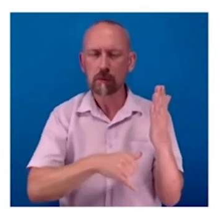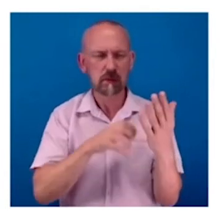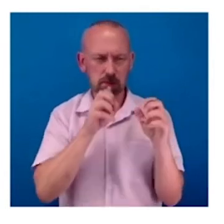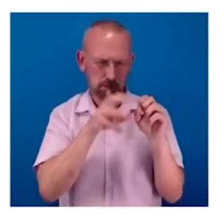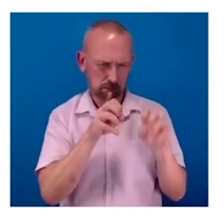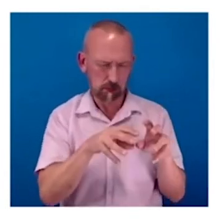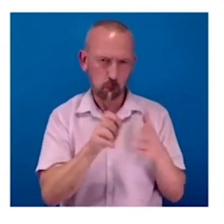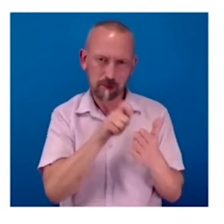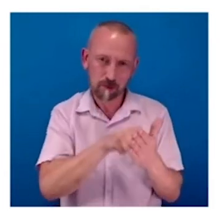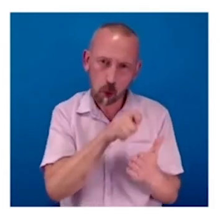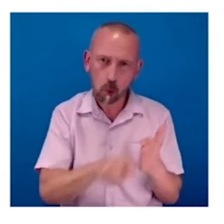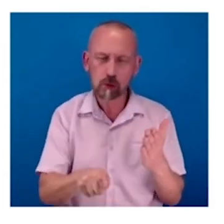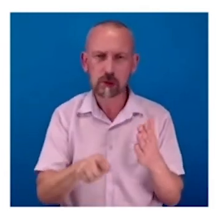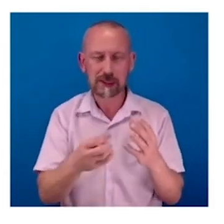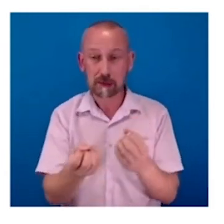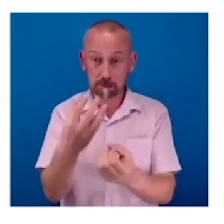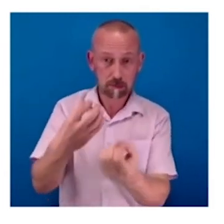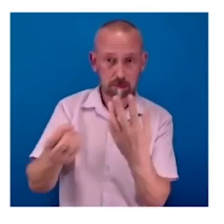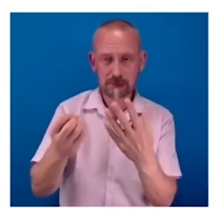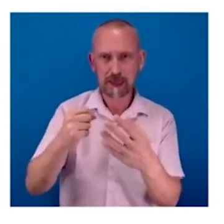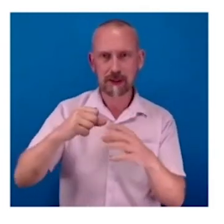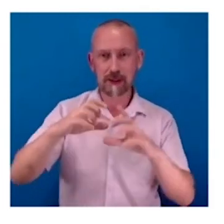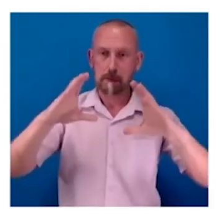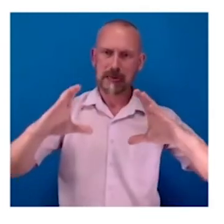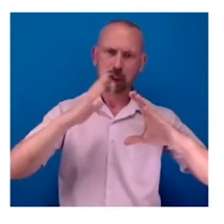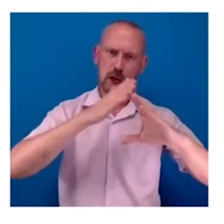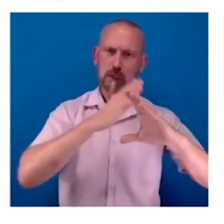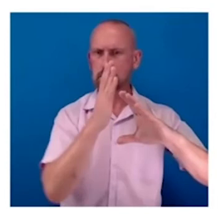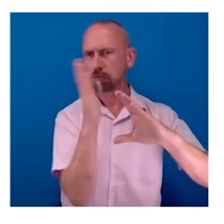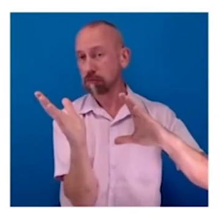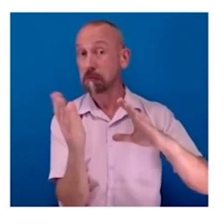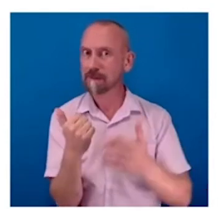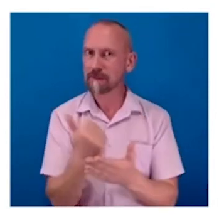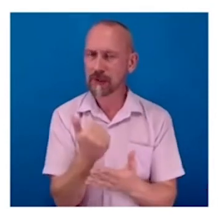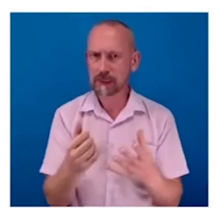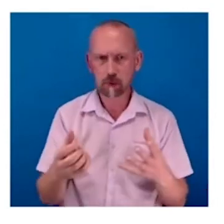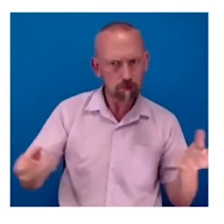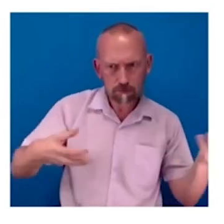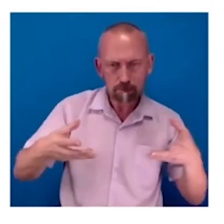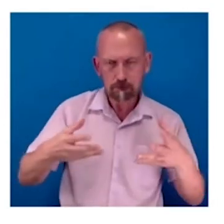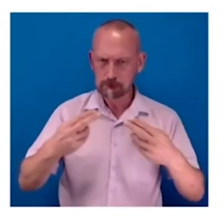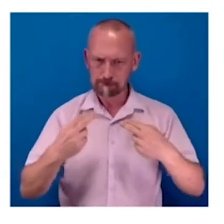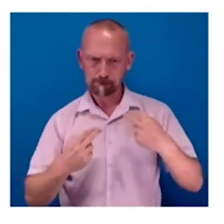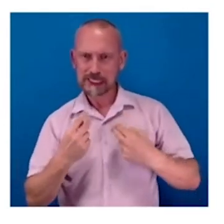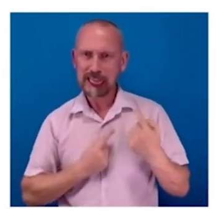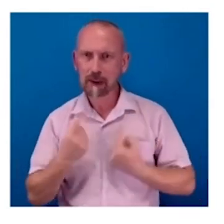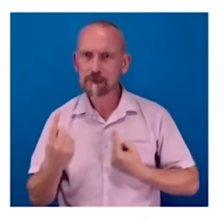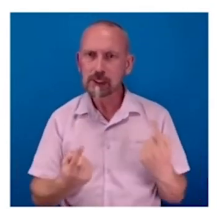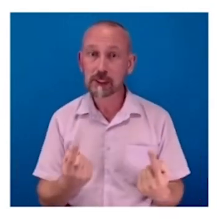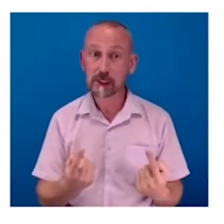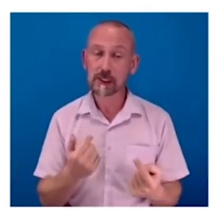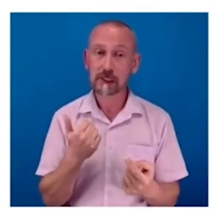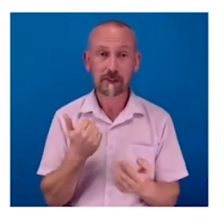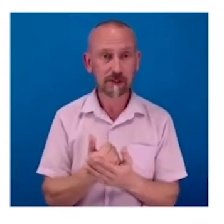was a really nice sort of group exercise to get a sense of where everyone was. So that worked really well. And